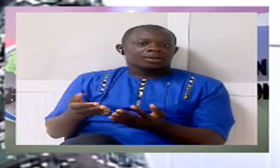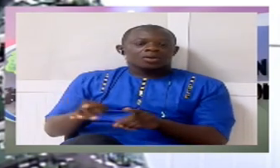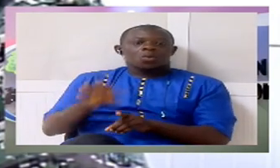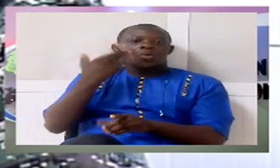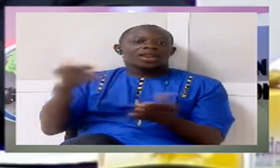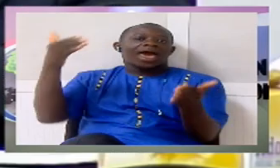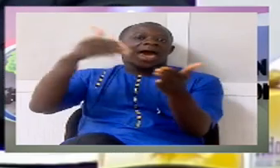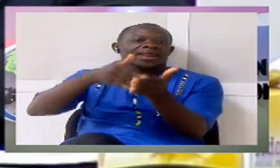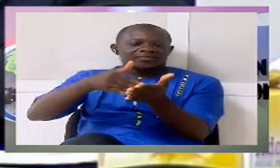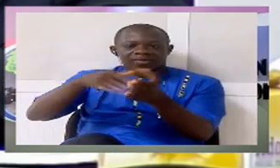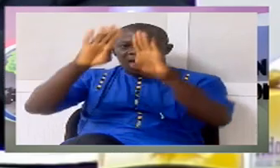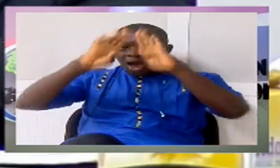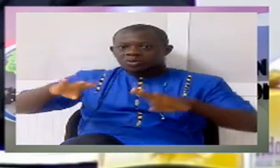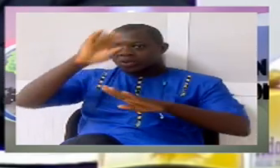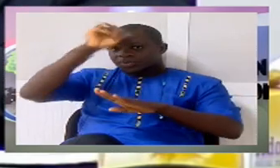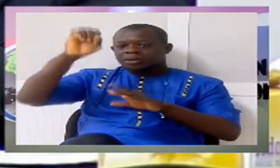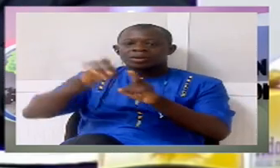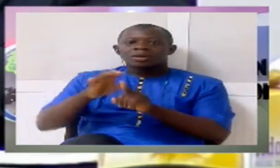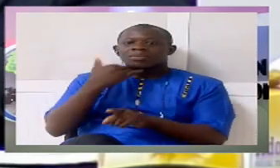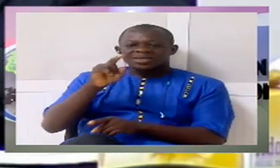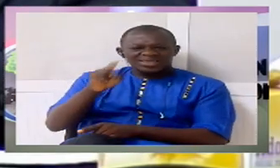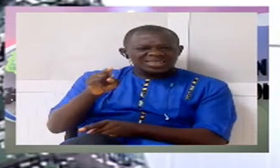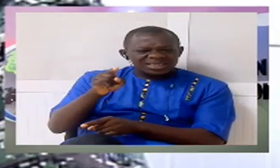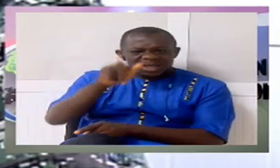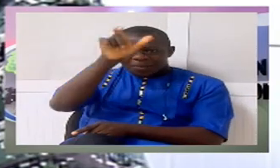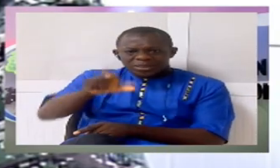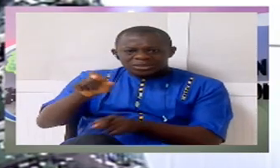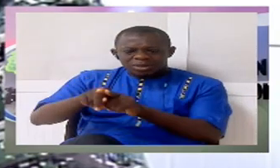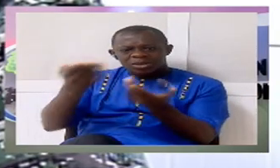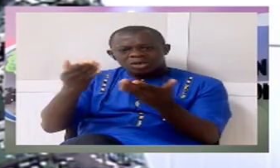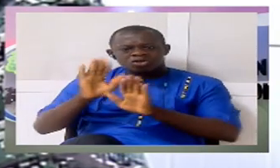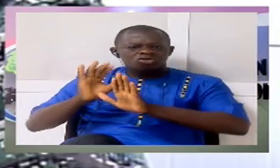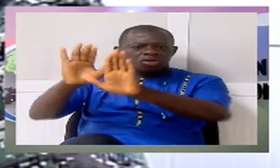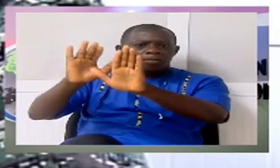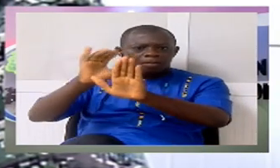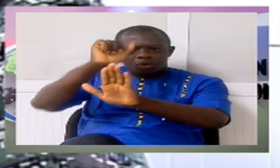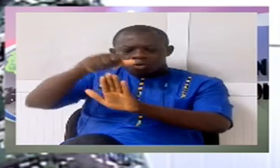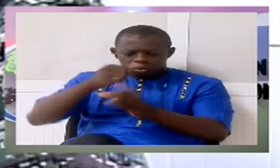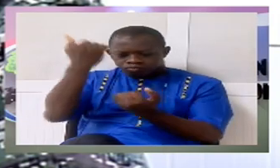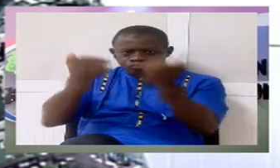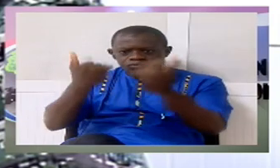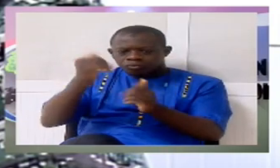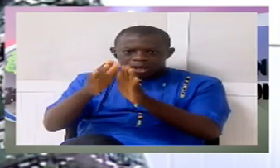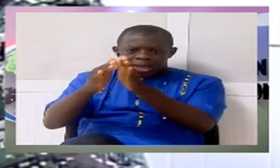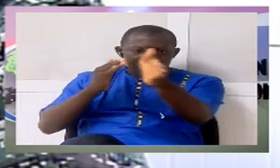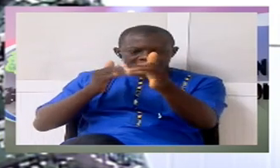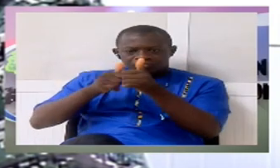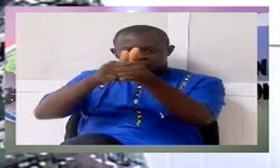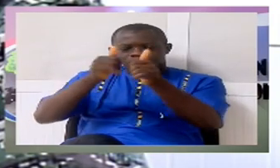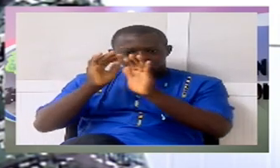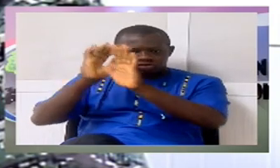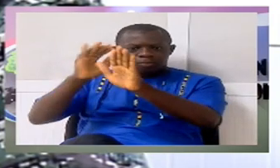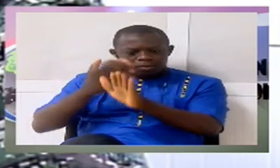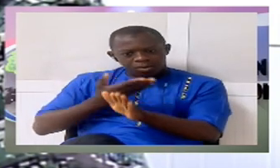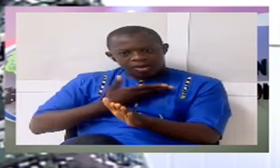Was the guy a threat to your convoy? Mom wajjo nga xamne Allemand mo fetel nako ndax